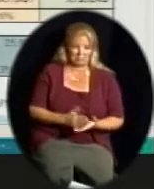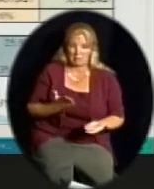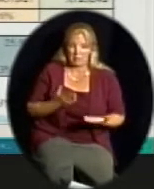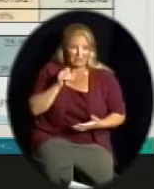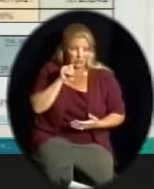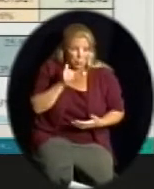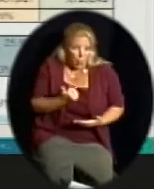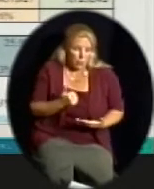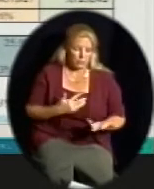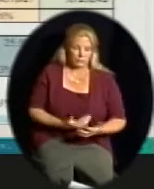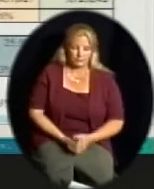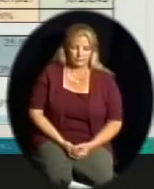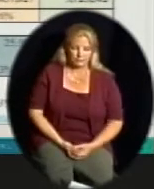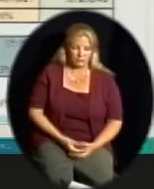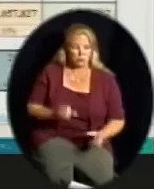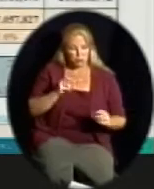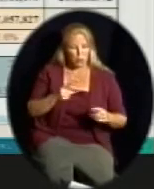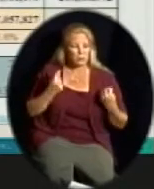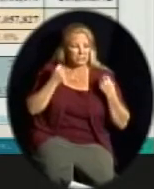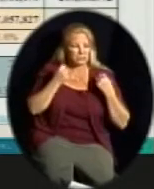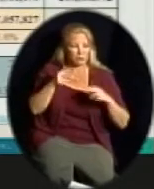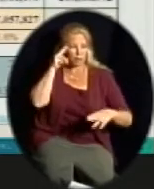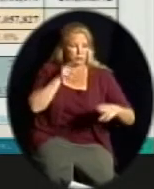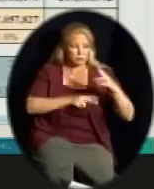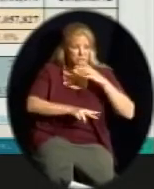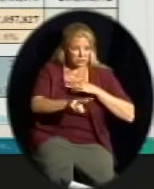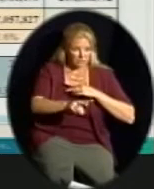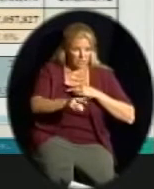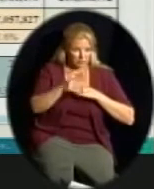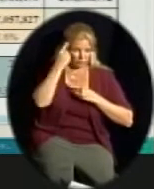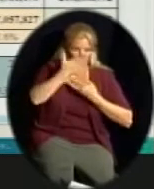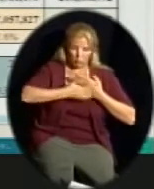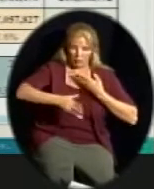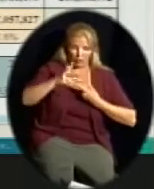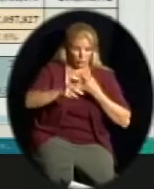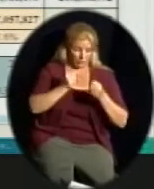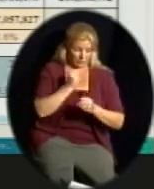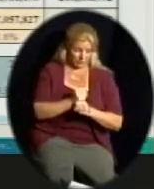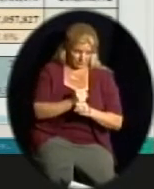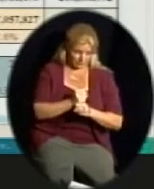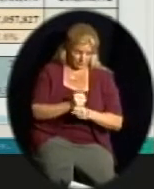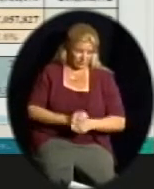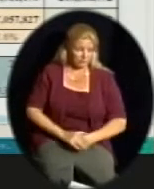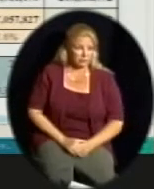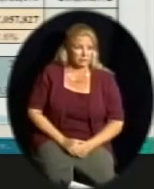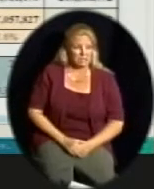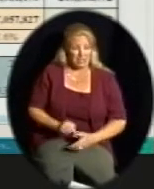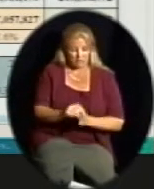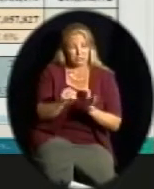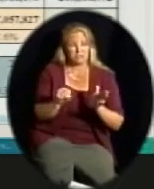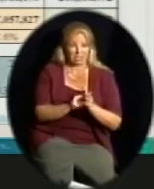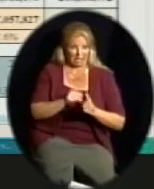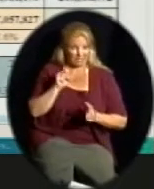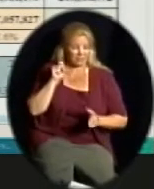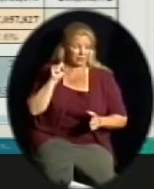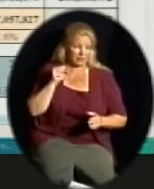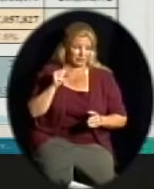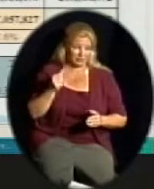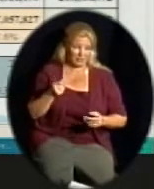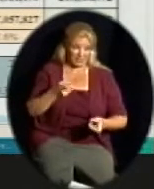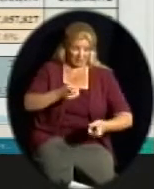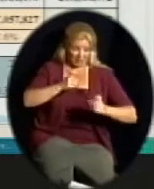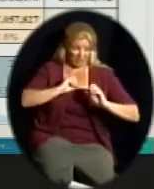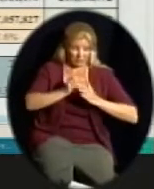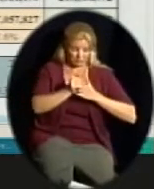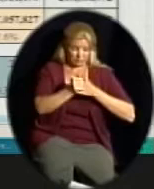projections over the next 3 years. The state legislature has given us some guidance, telling us that the base state aid is going to go up $59 per